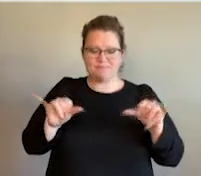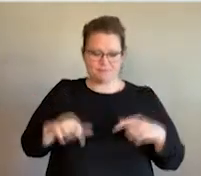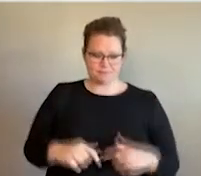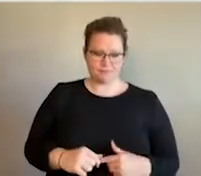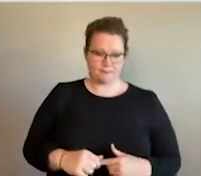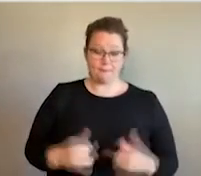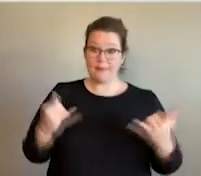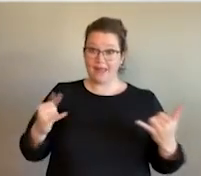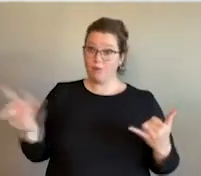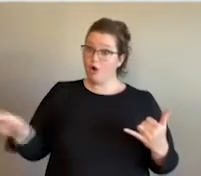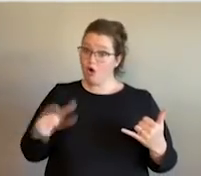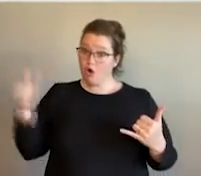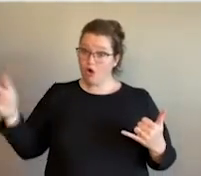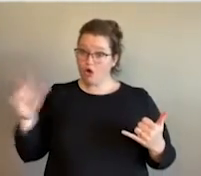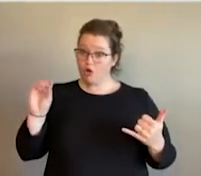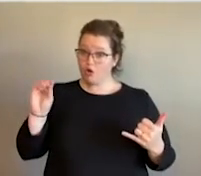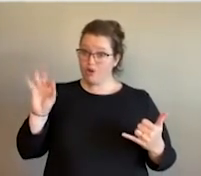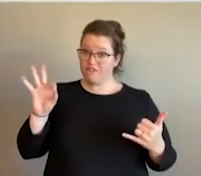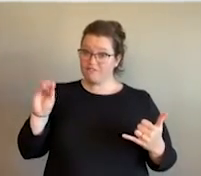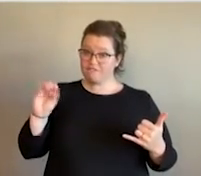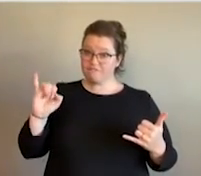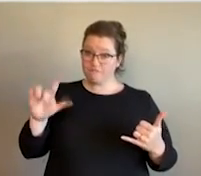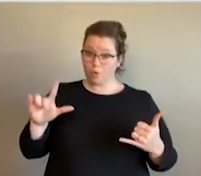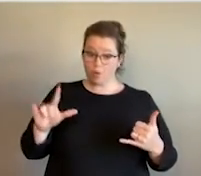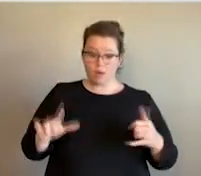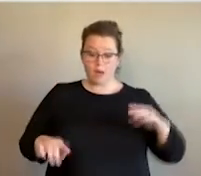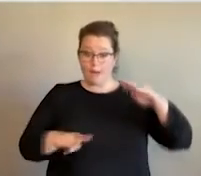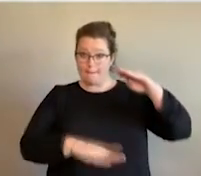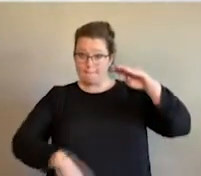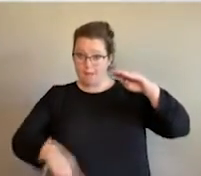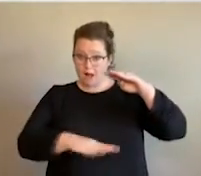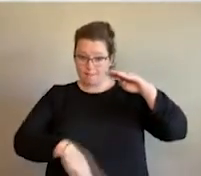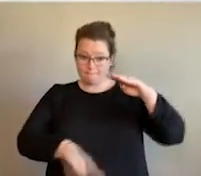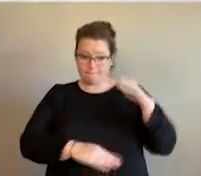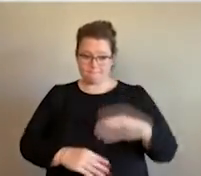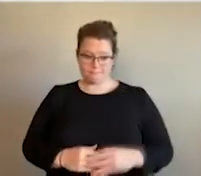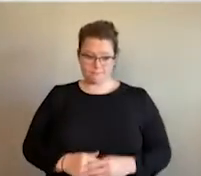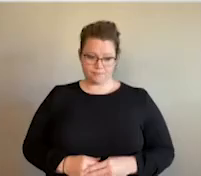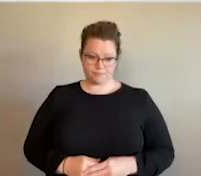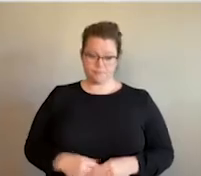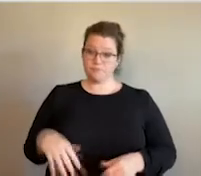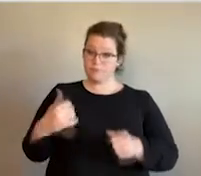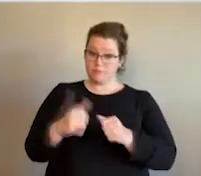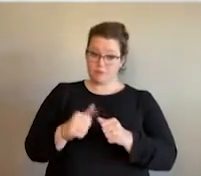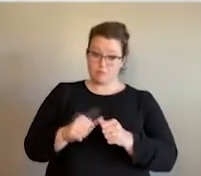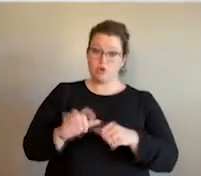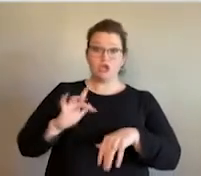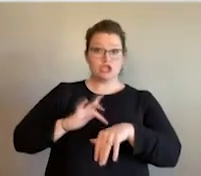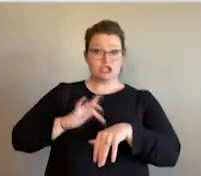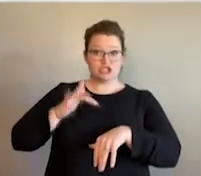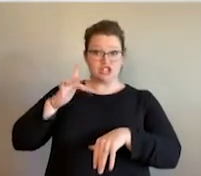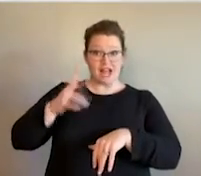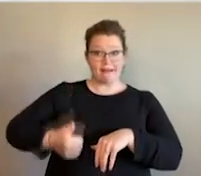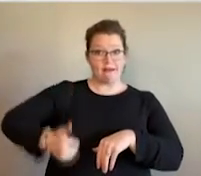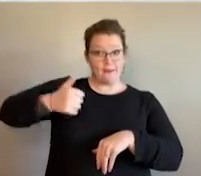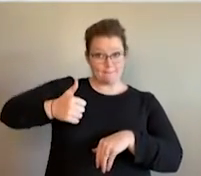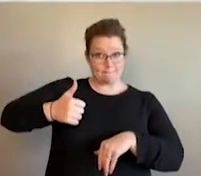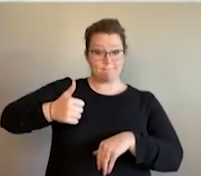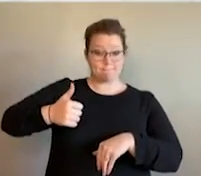Next, I'm going to take another piece of foil, and that's going to go on the bottom part. Remember, shiny side